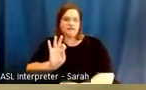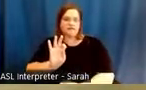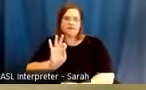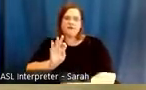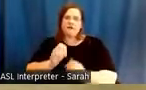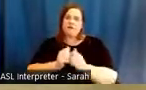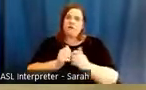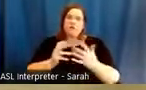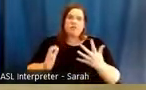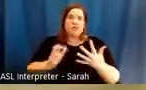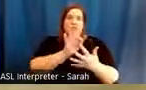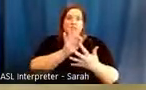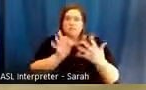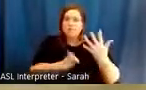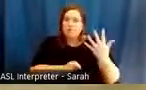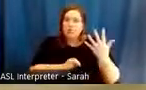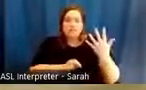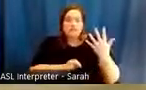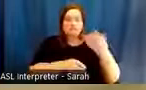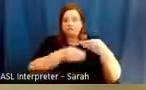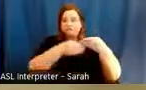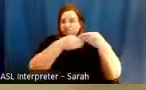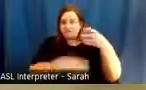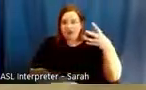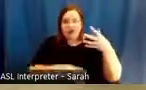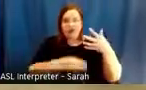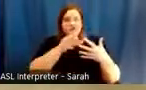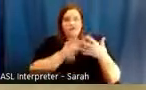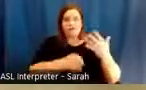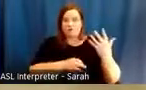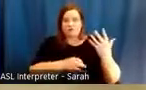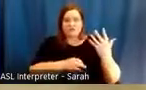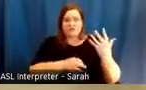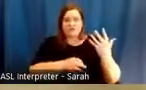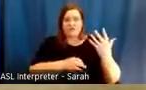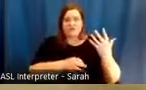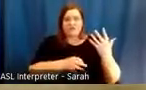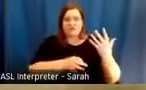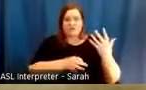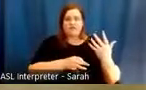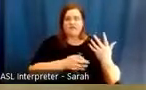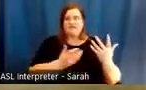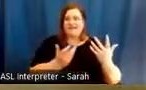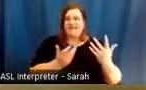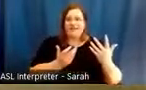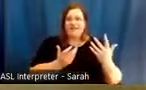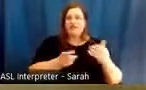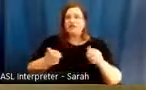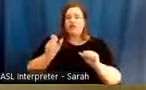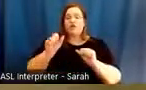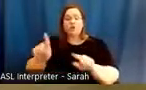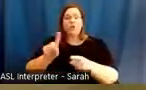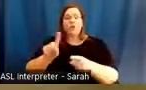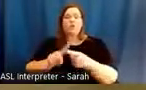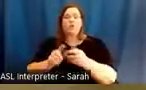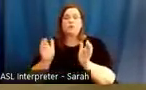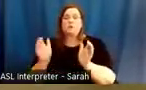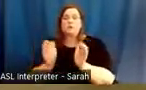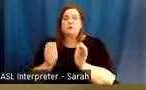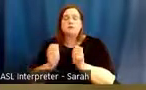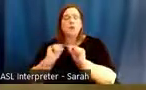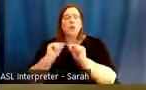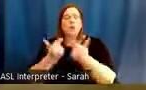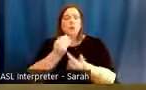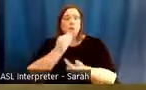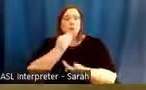of choices, lots of choices. Like, she could go to a small group